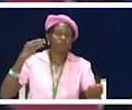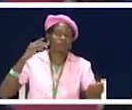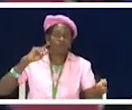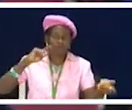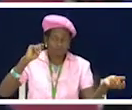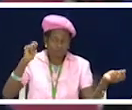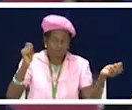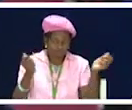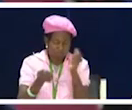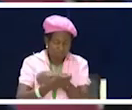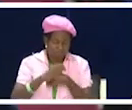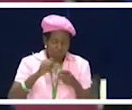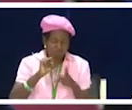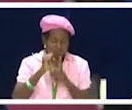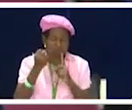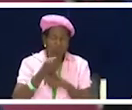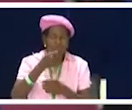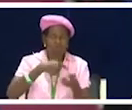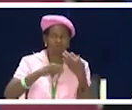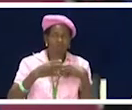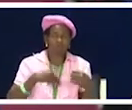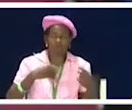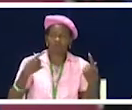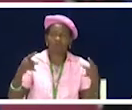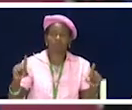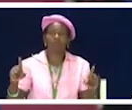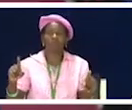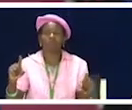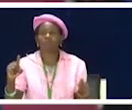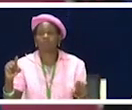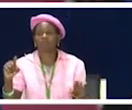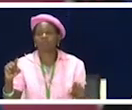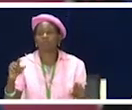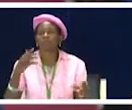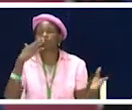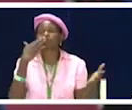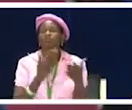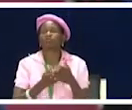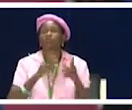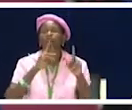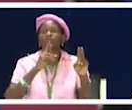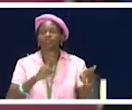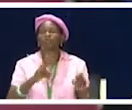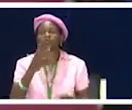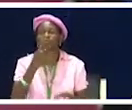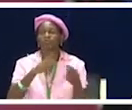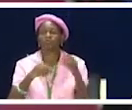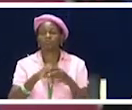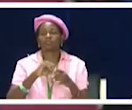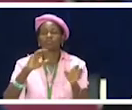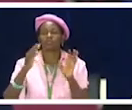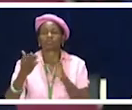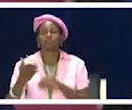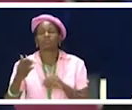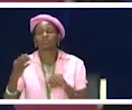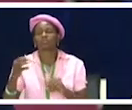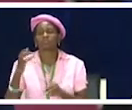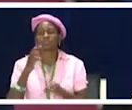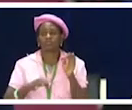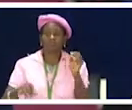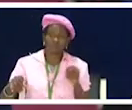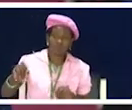changed situation around, and all of a sudden, good result came in the present. If